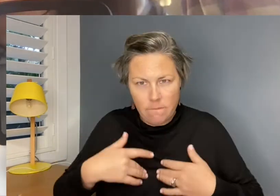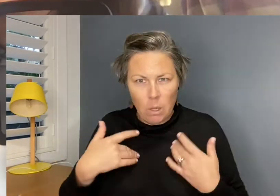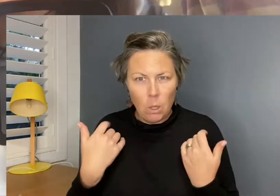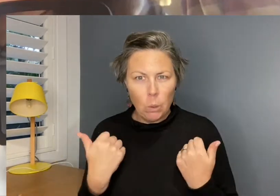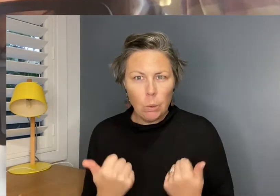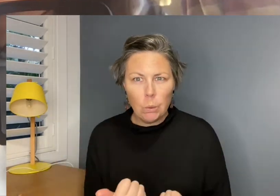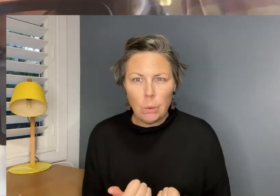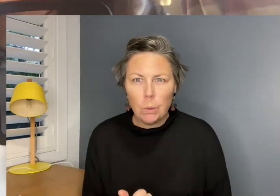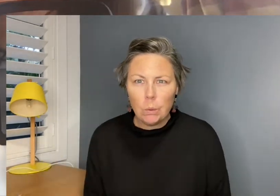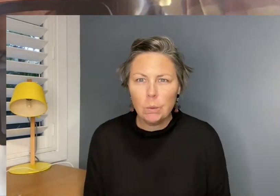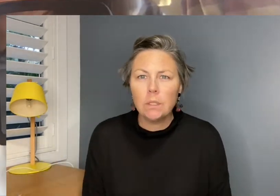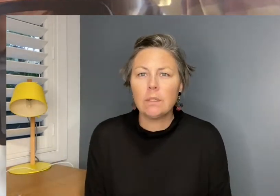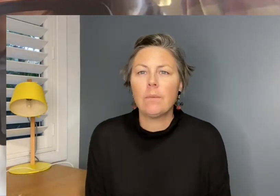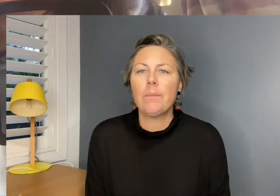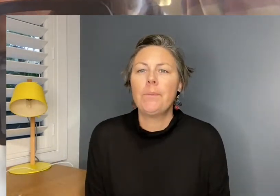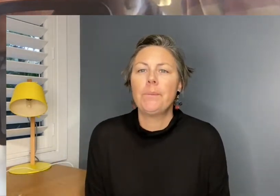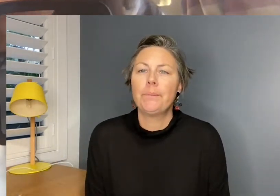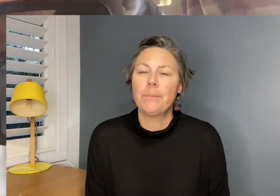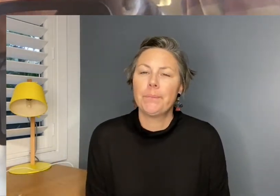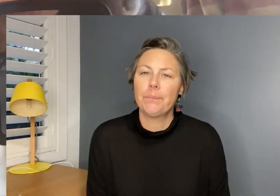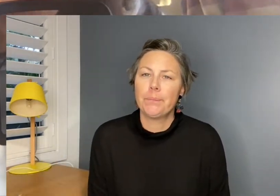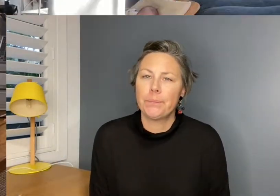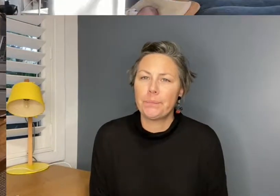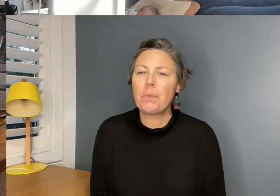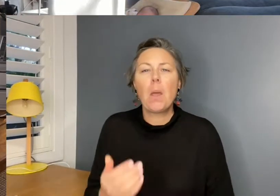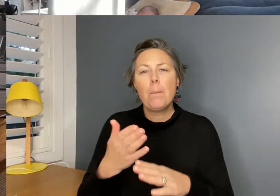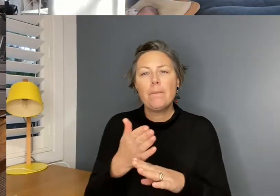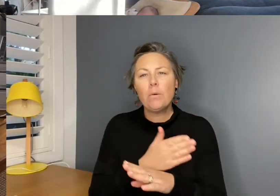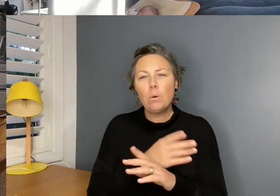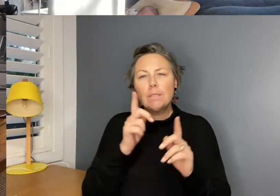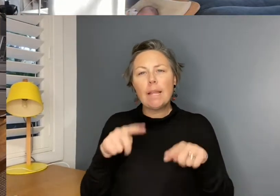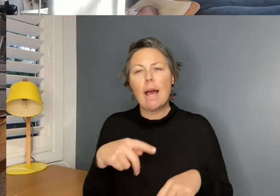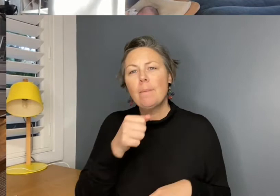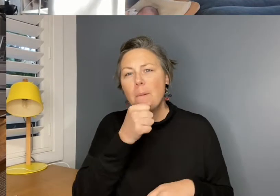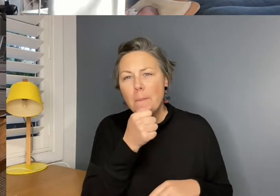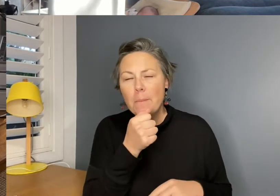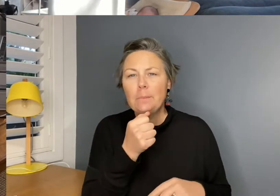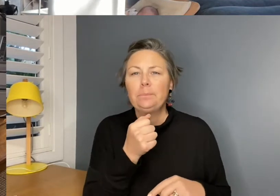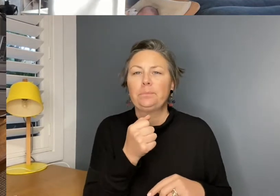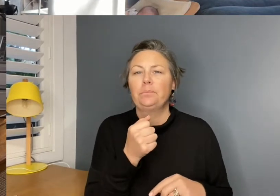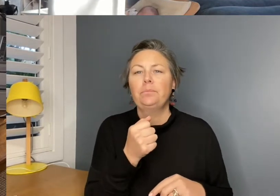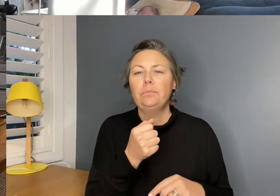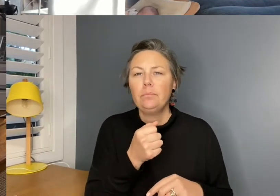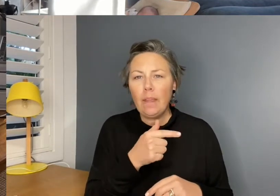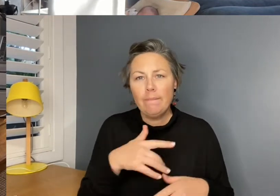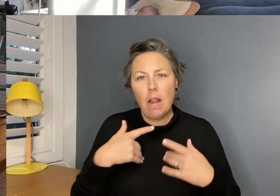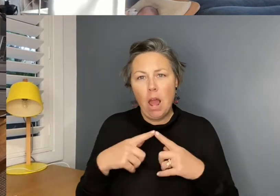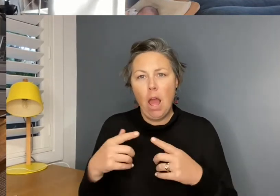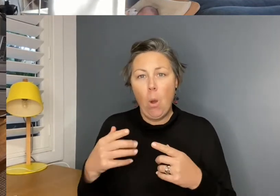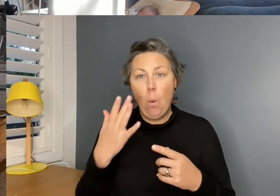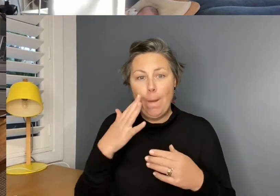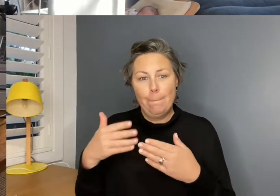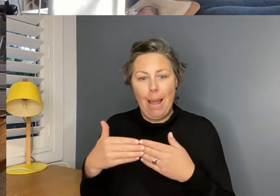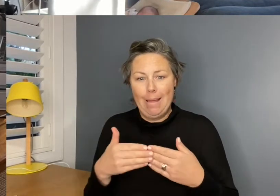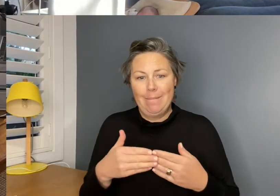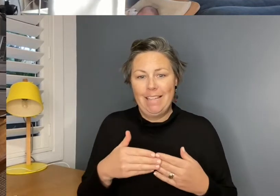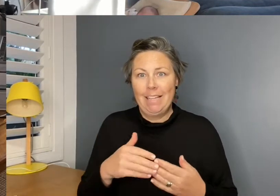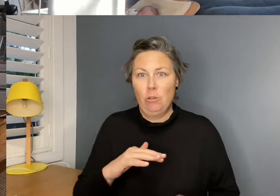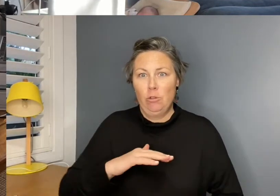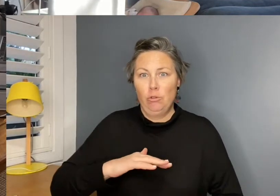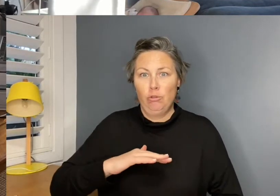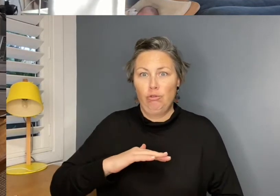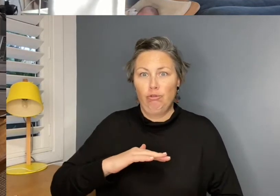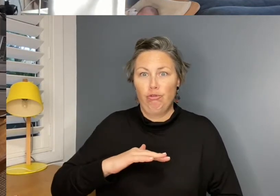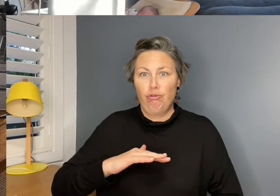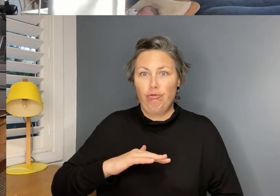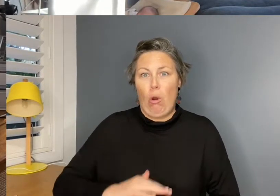into my pelvis, sort of ready into its birthing position, it was so heavy and uncomfortable. Was that crazy. Before you went to the